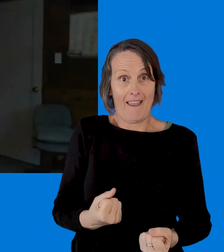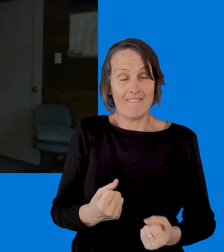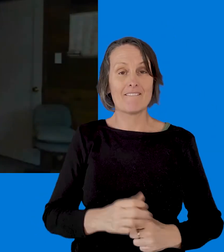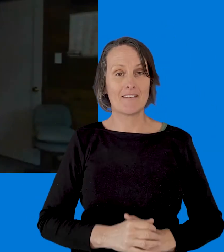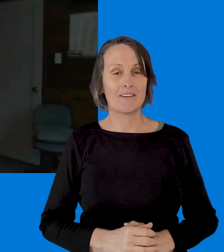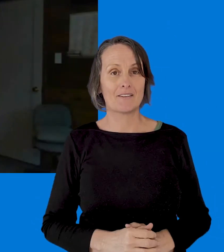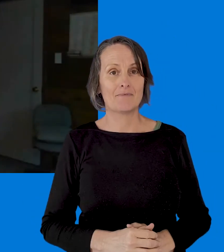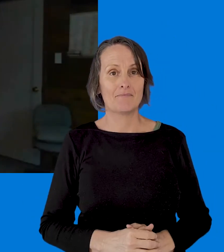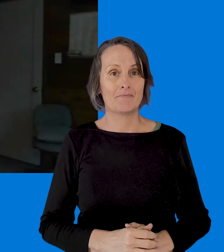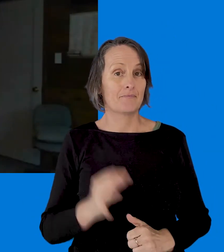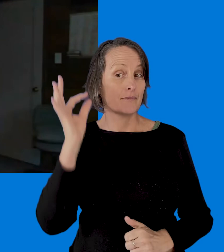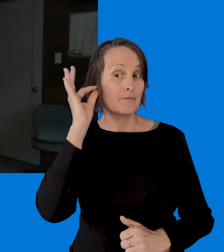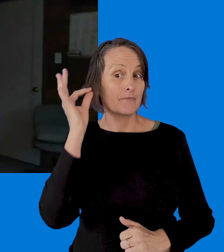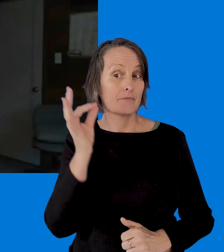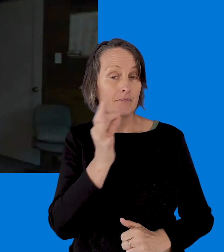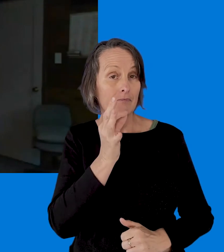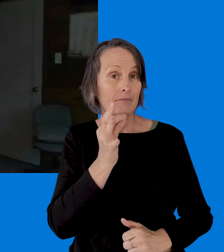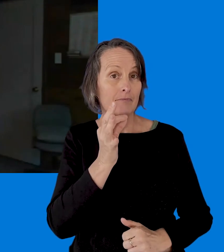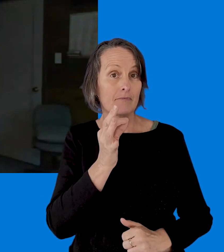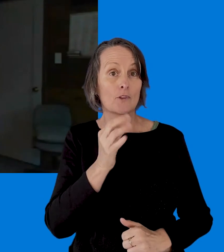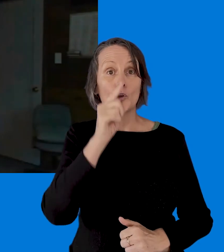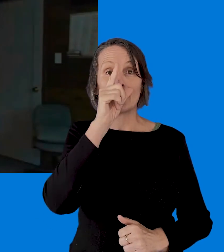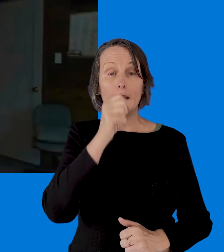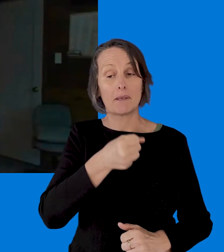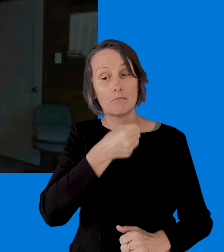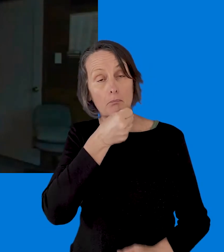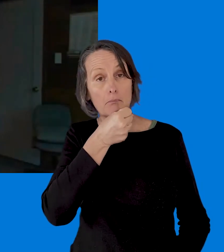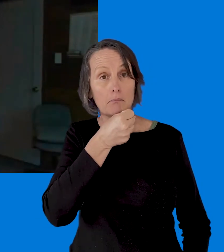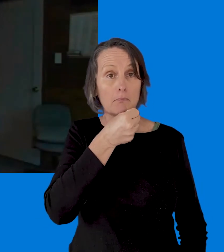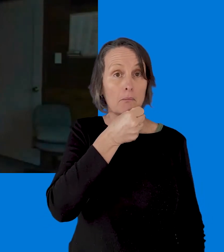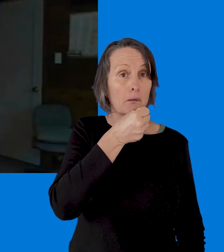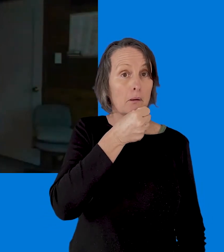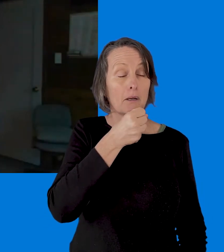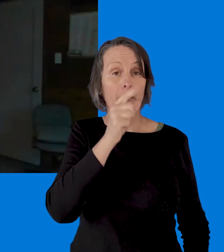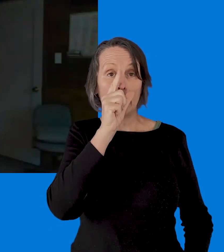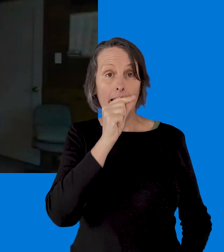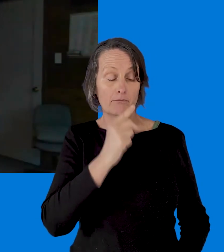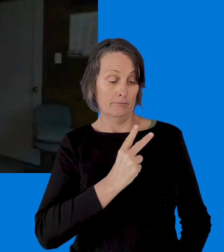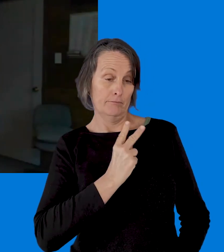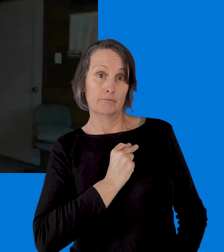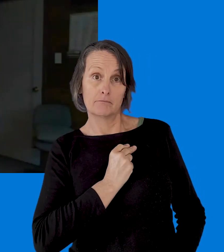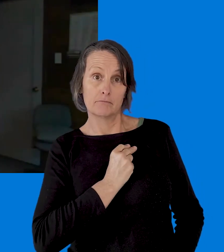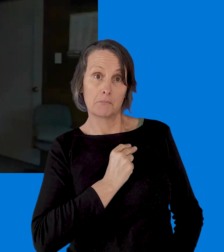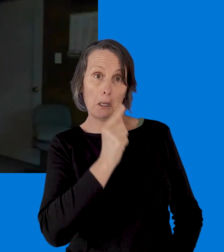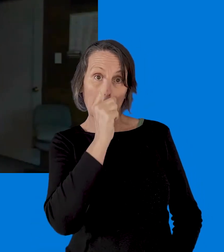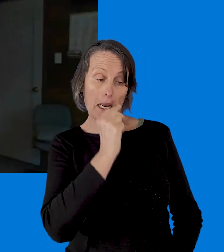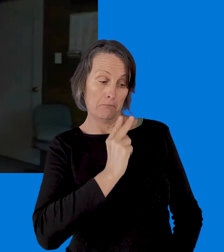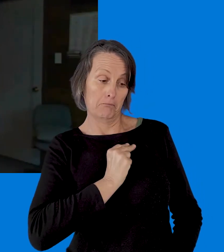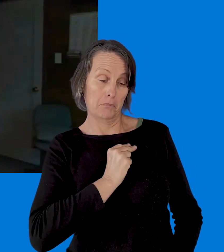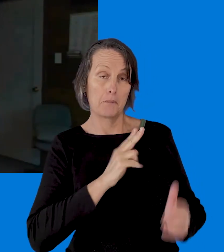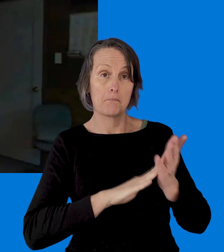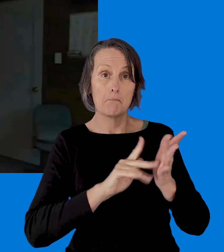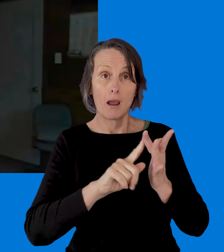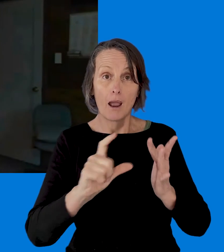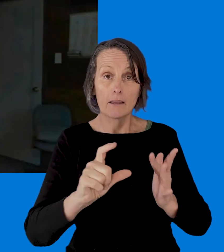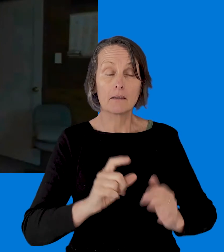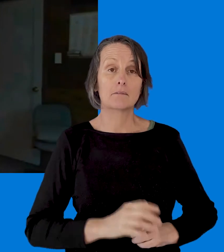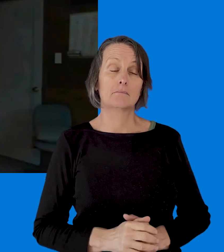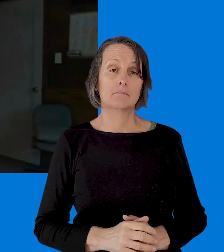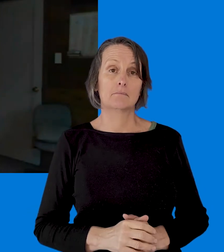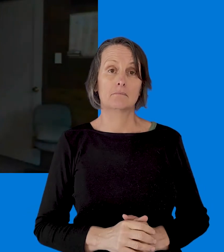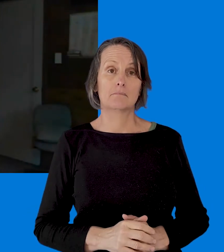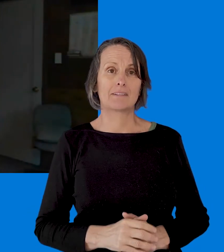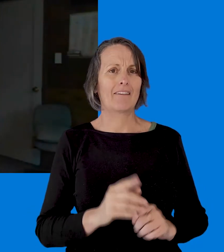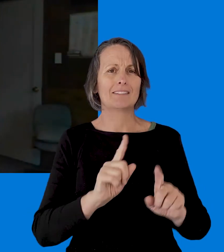be a handheld mic where I'm holding a mic below me. It could be a lapel mic. It could be, a variety of other devices that I can